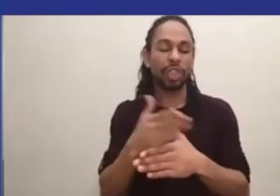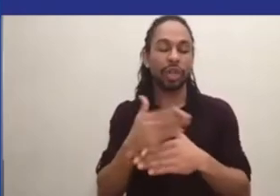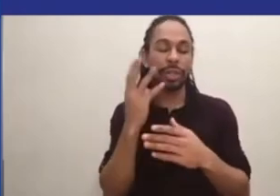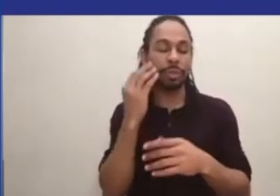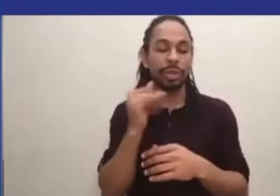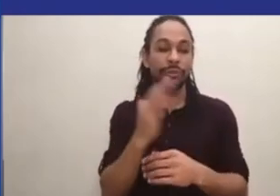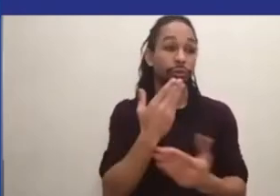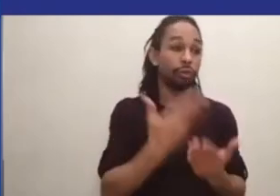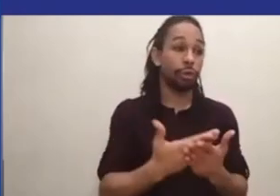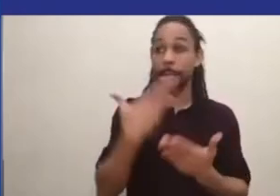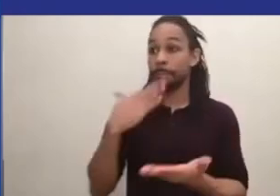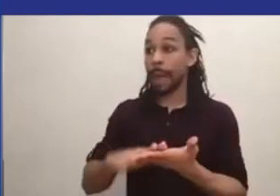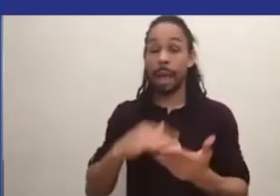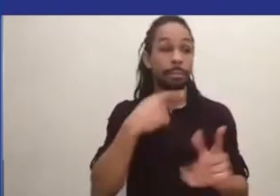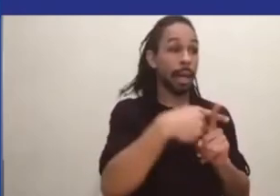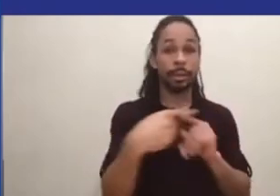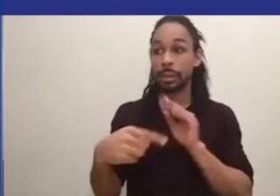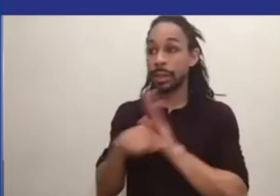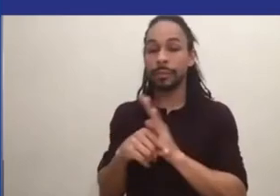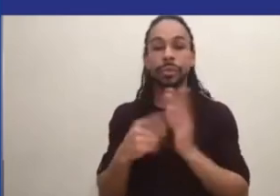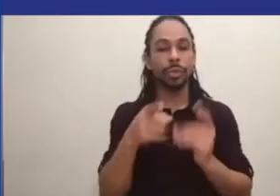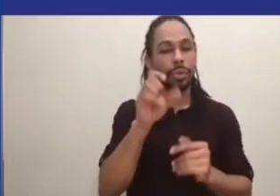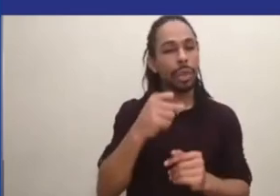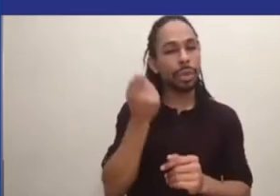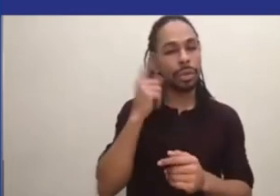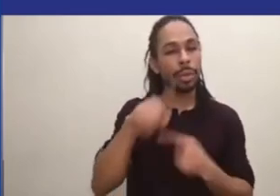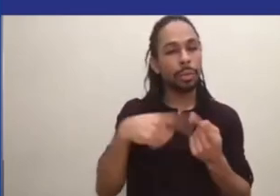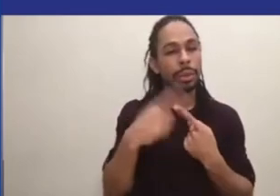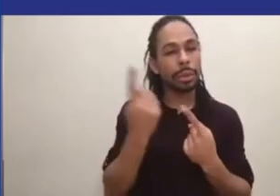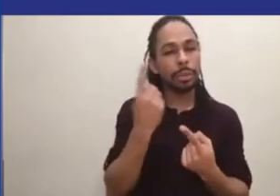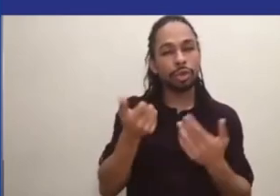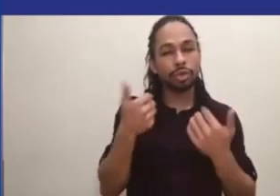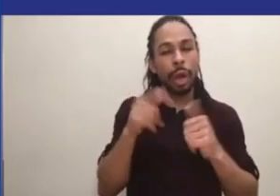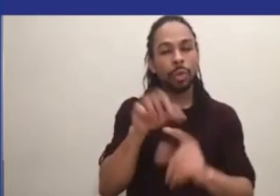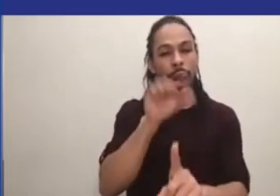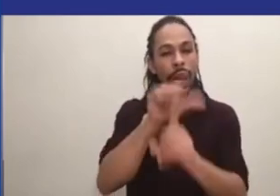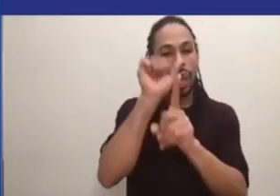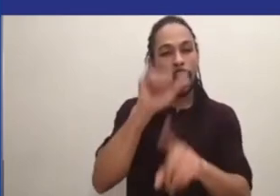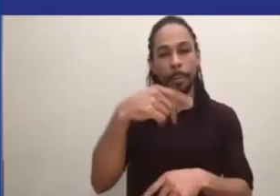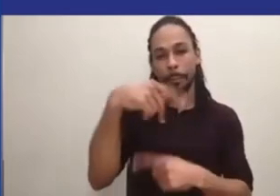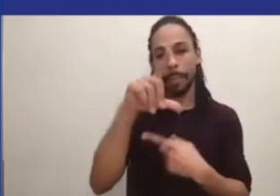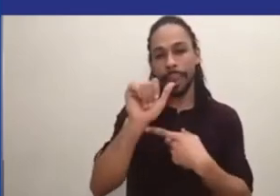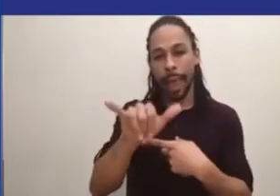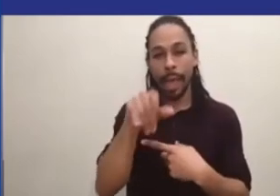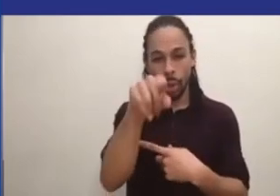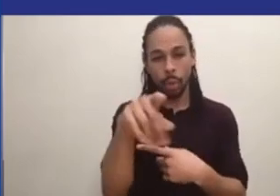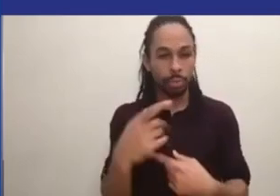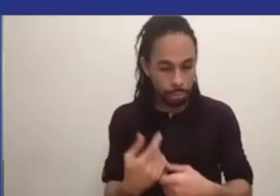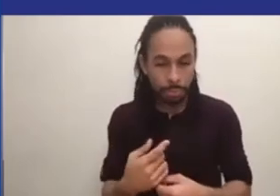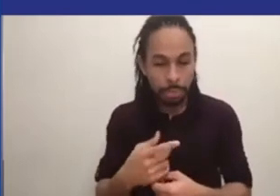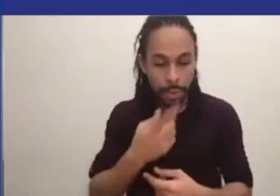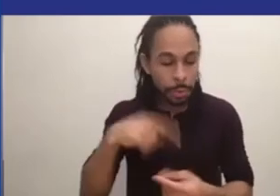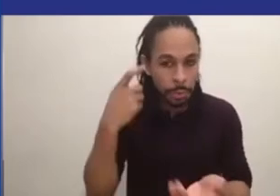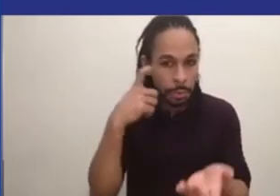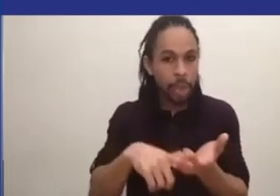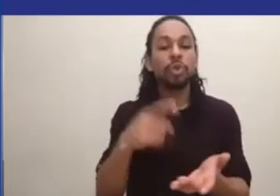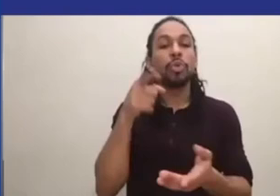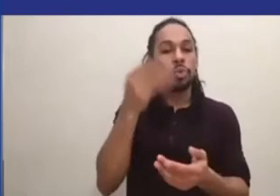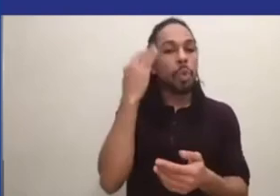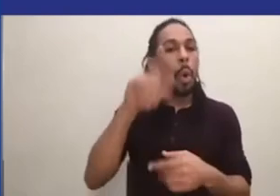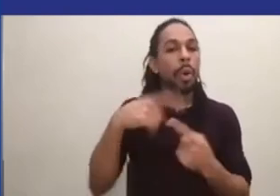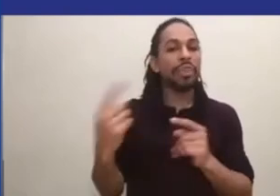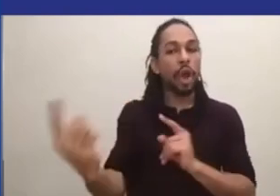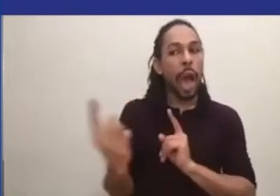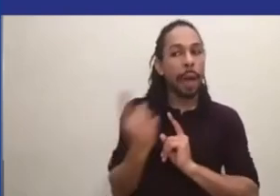becoming familiar. You can tell when someone's trying to play you, let's call it what it is. You know when they're coming for you, you know when they're trying to play